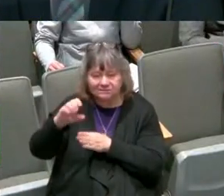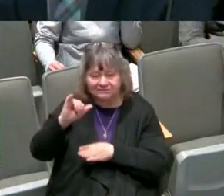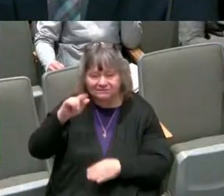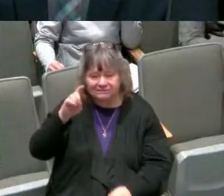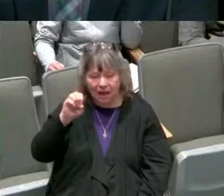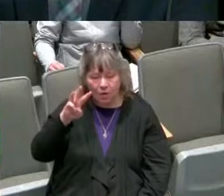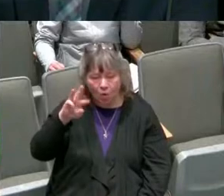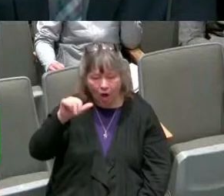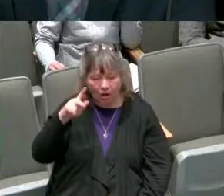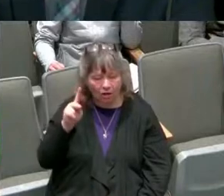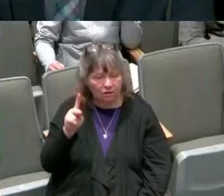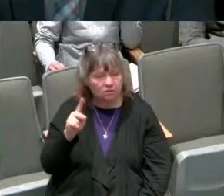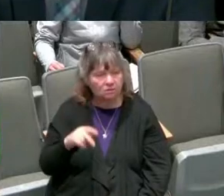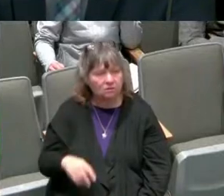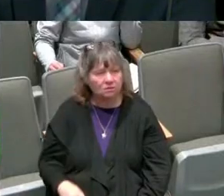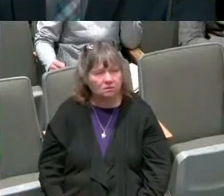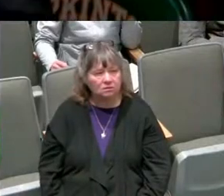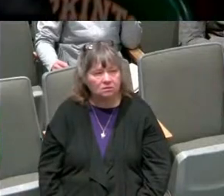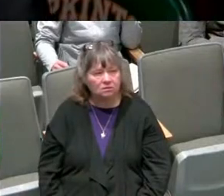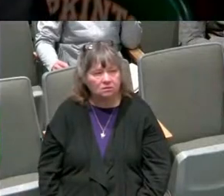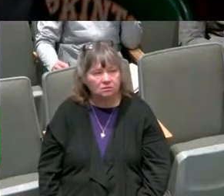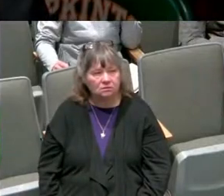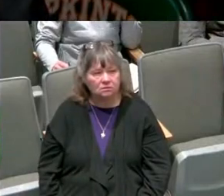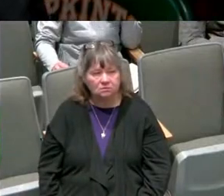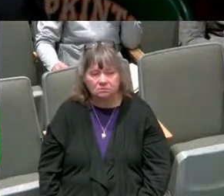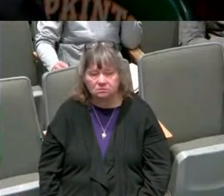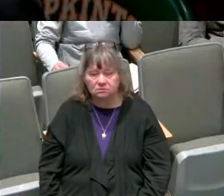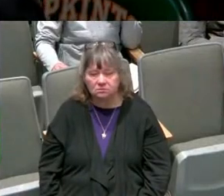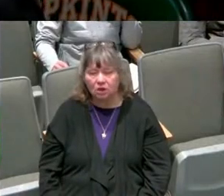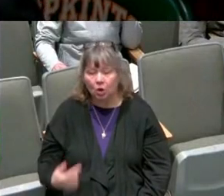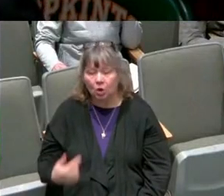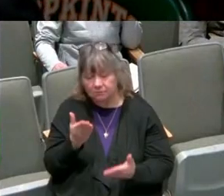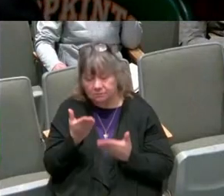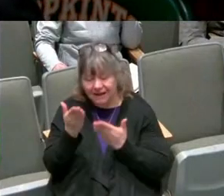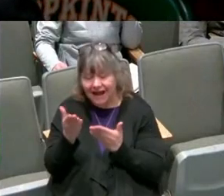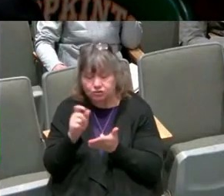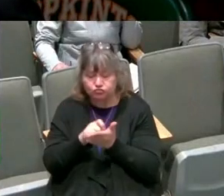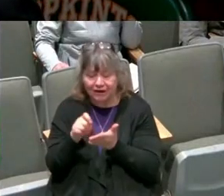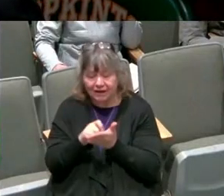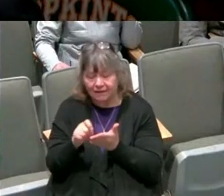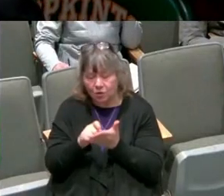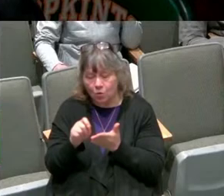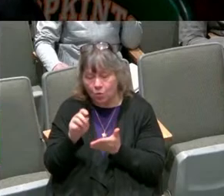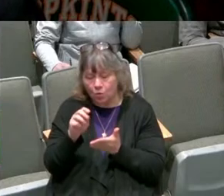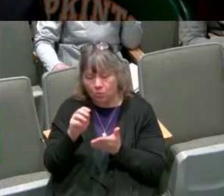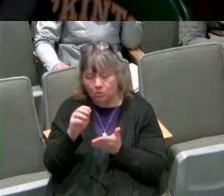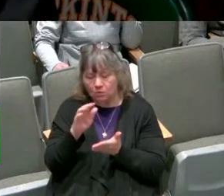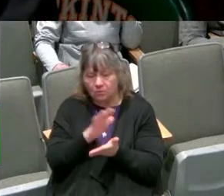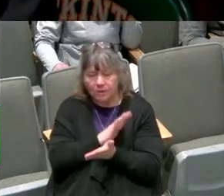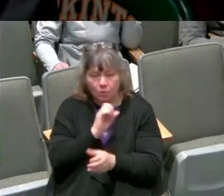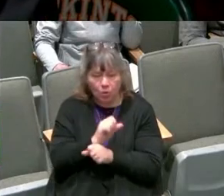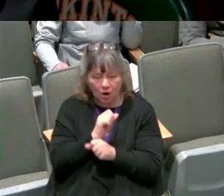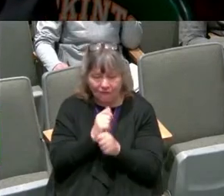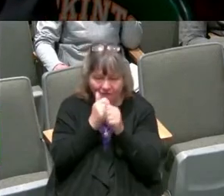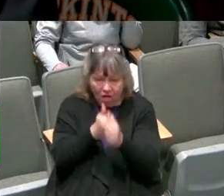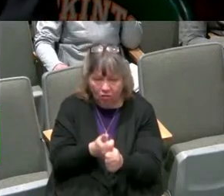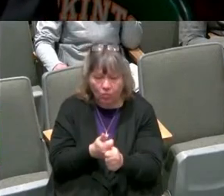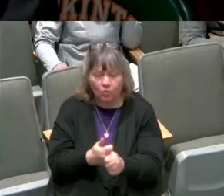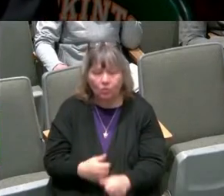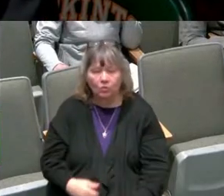Article 15 Chestnut Street sidewalk remove the motion as written in the warrant articles and motions document